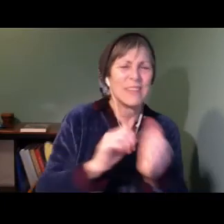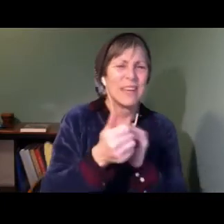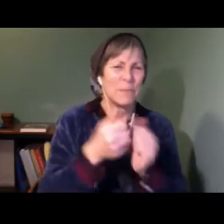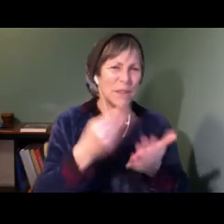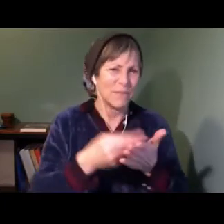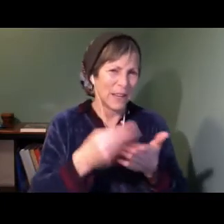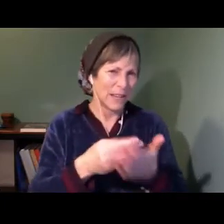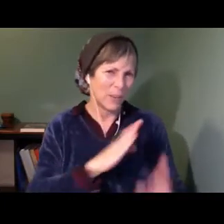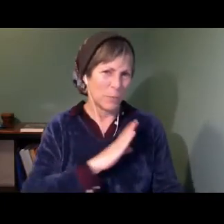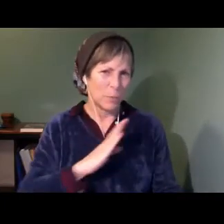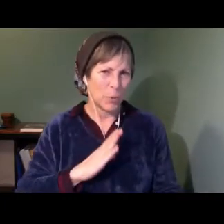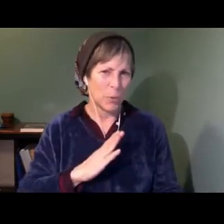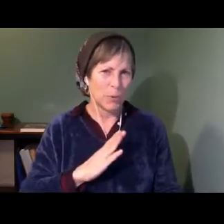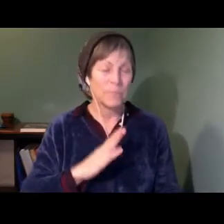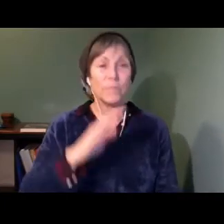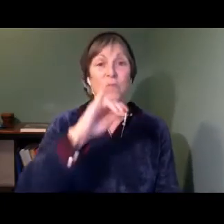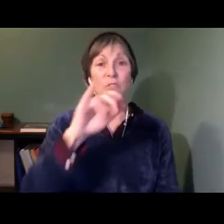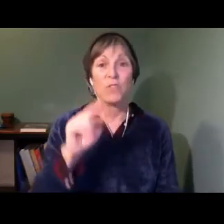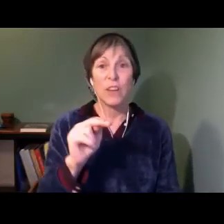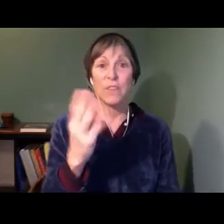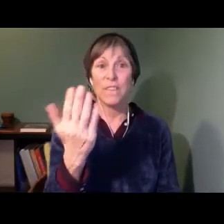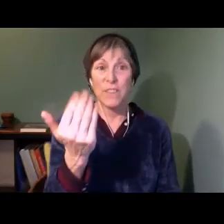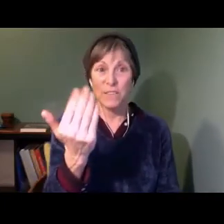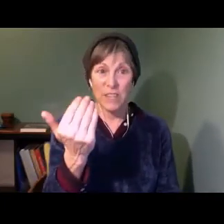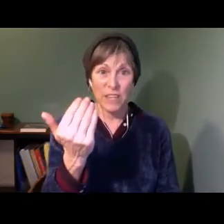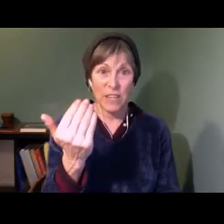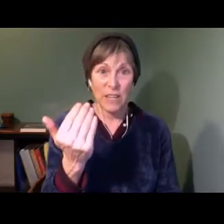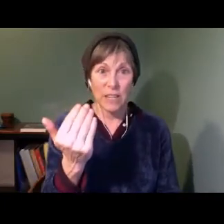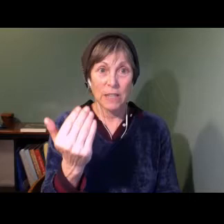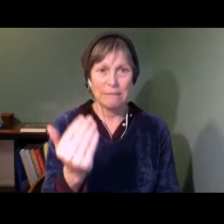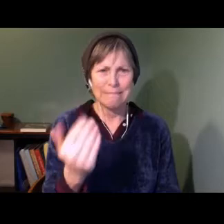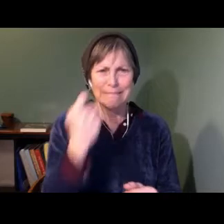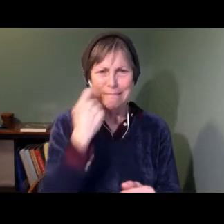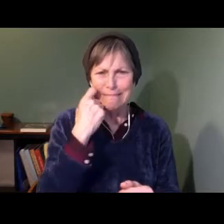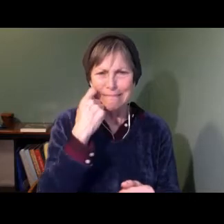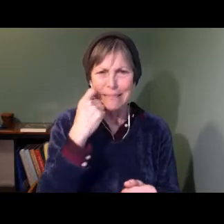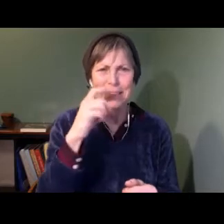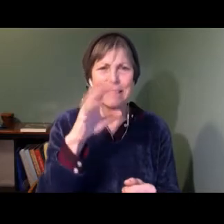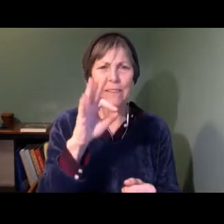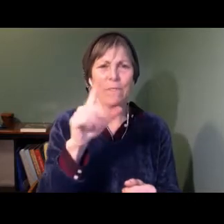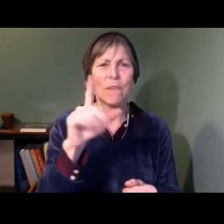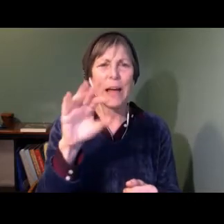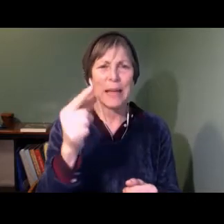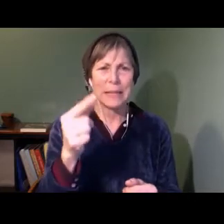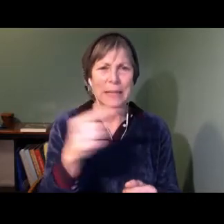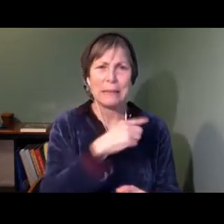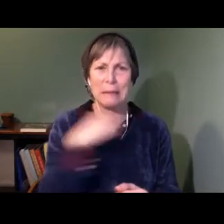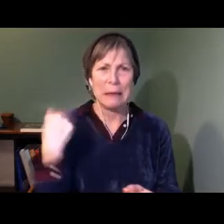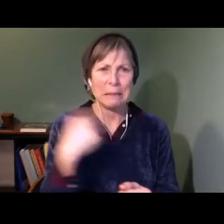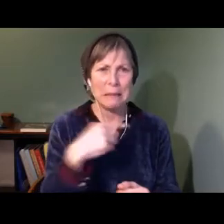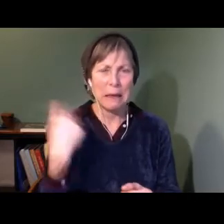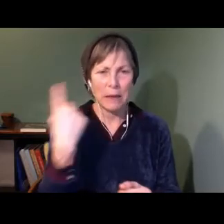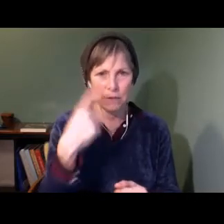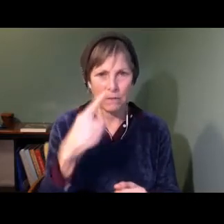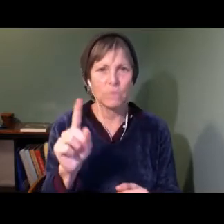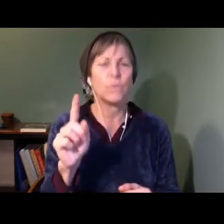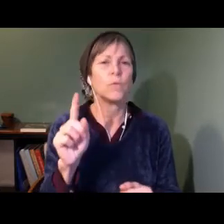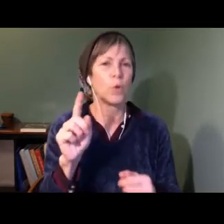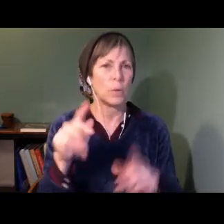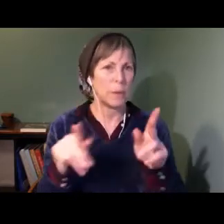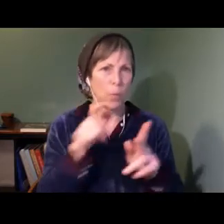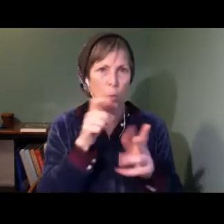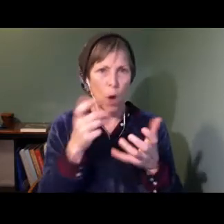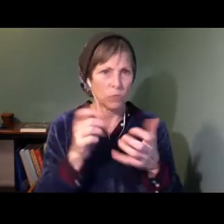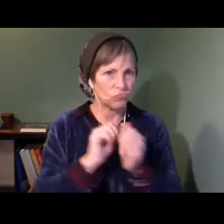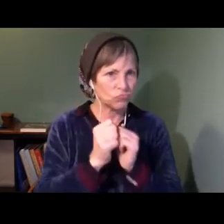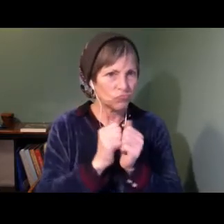January 15th was the most recent filing deadline for campaign candidates who were running